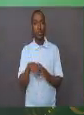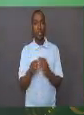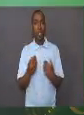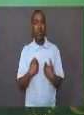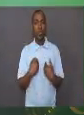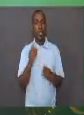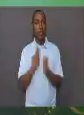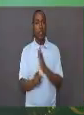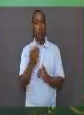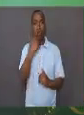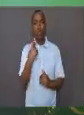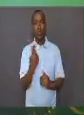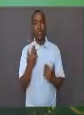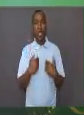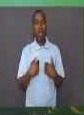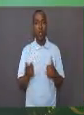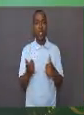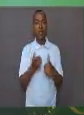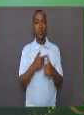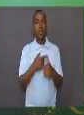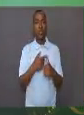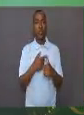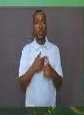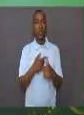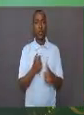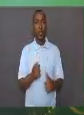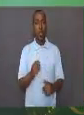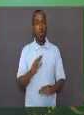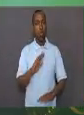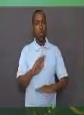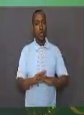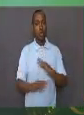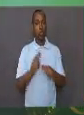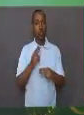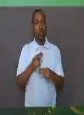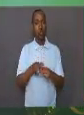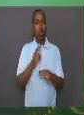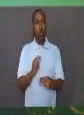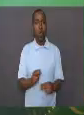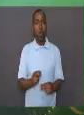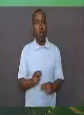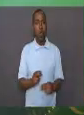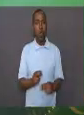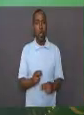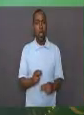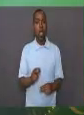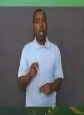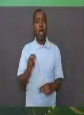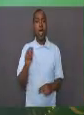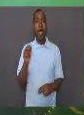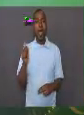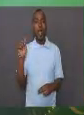heat. One is by a process called ultra-high